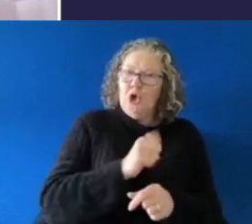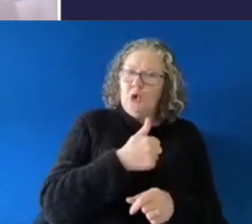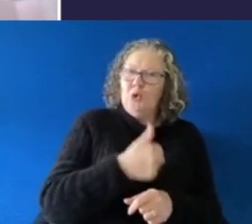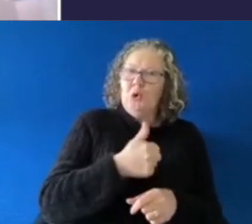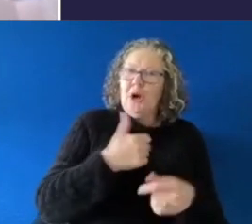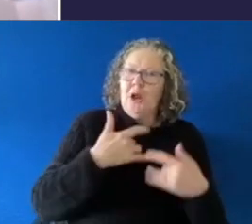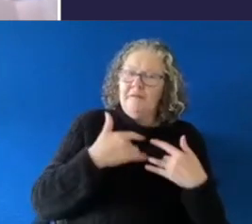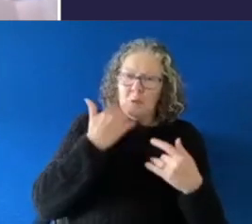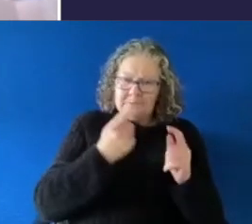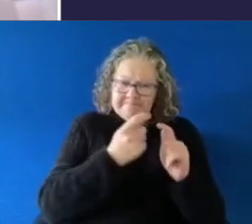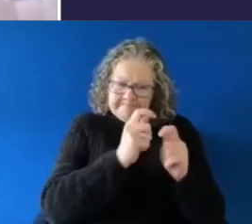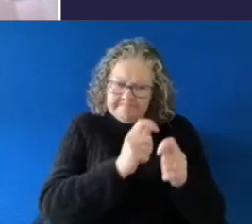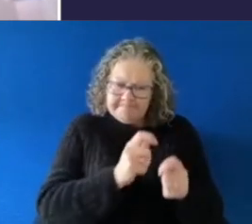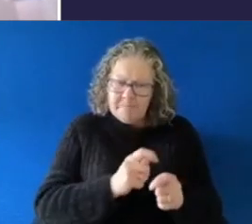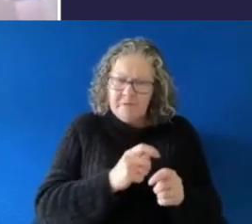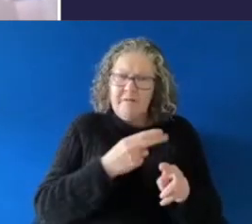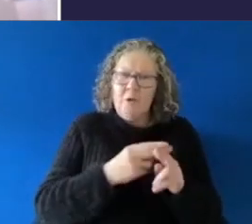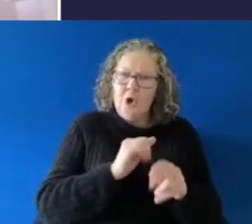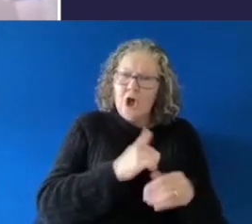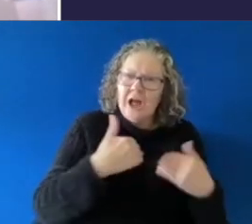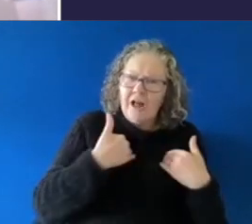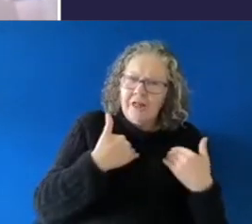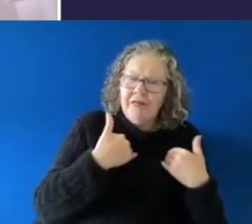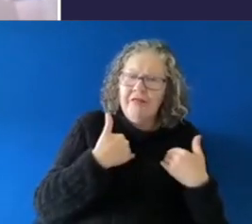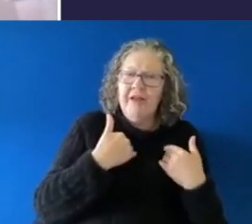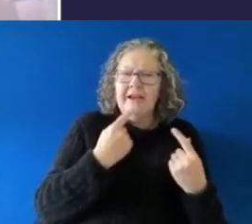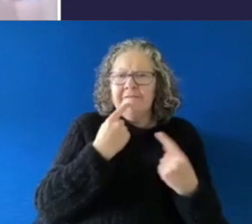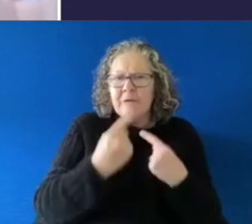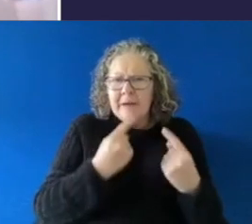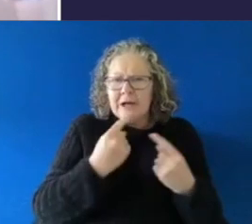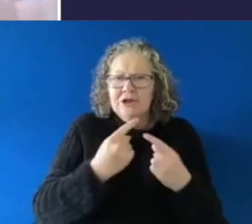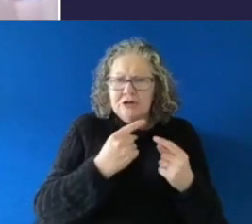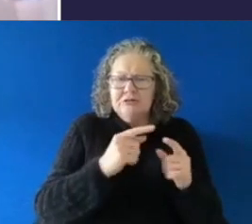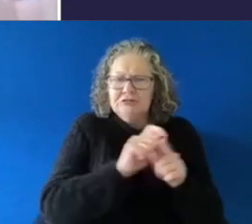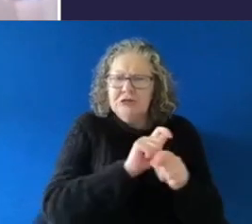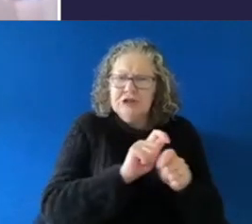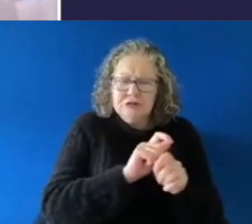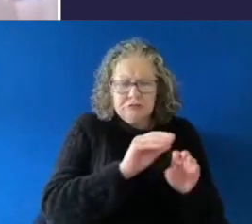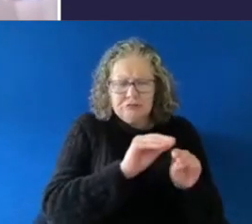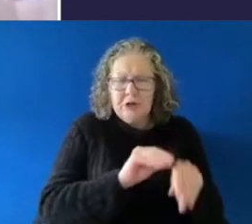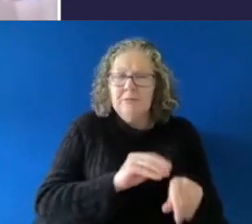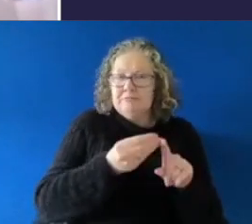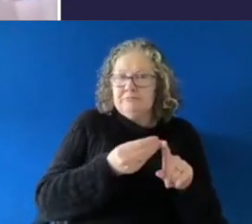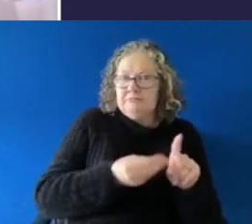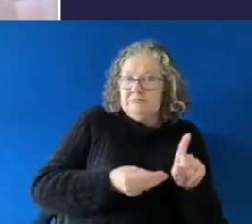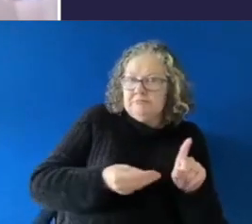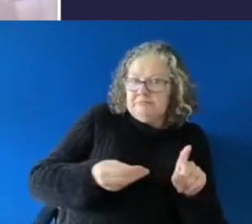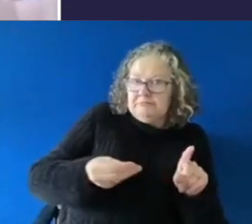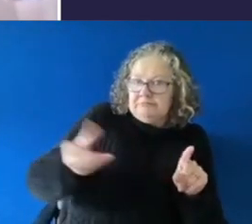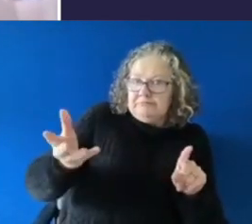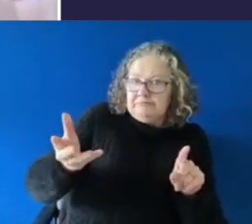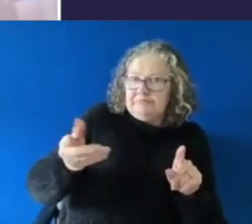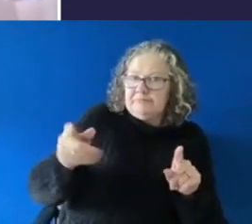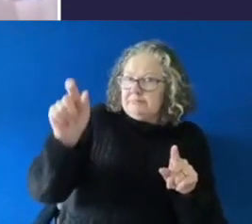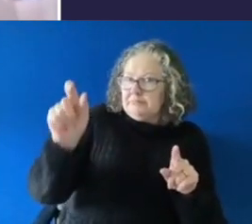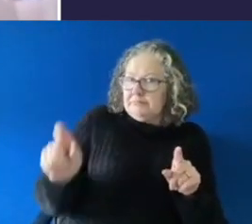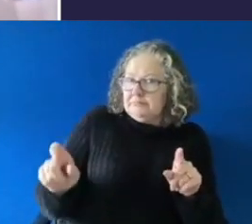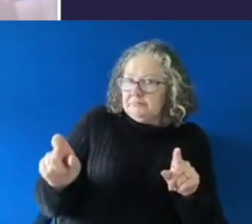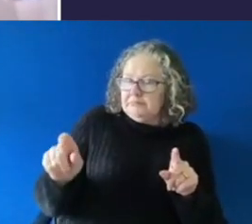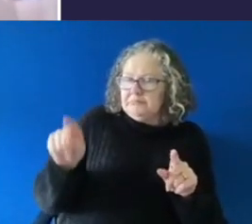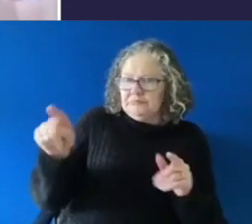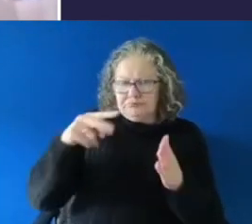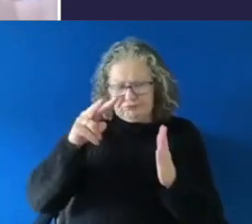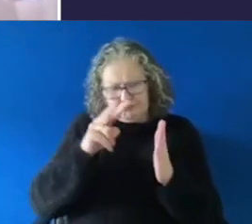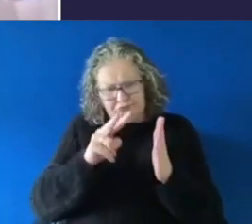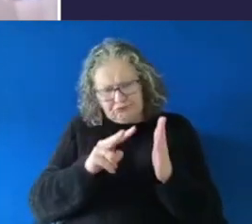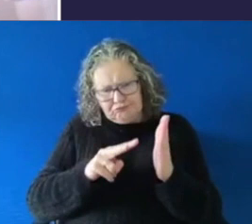health-wise, relationally. There's all sorts of information in there. So that information goes to a person first, and they have to read